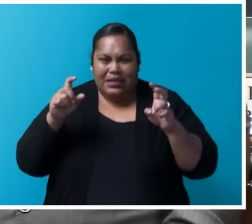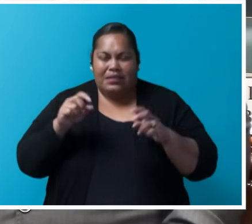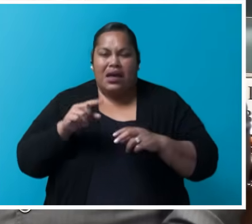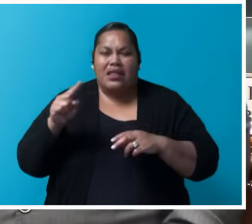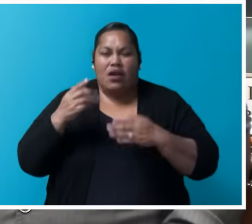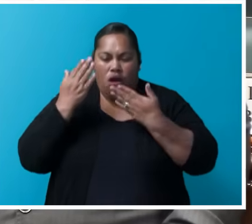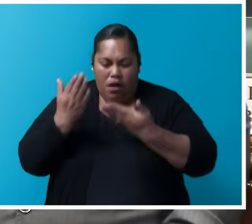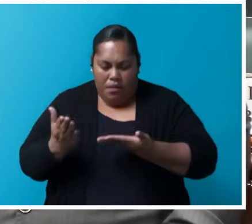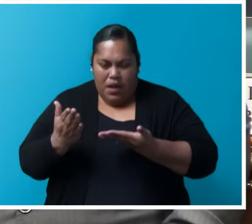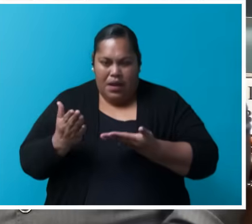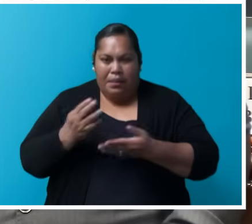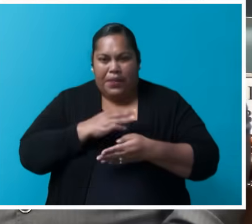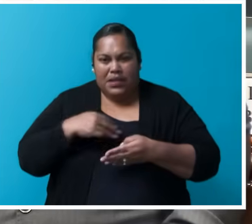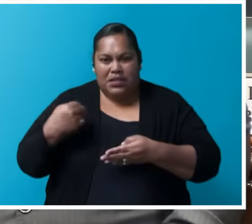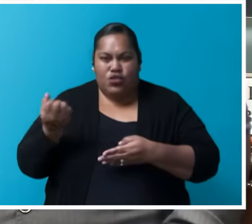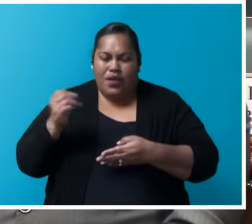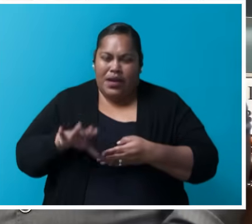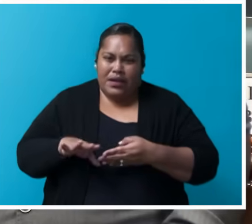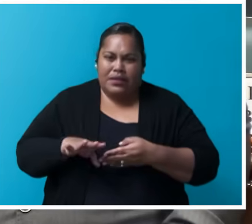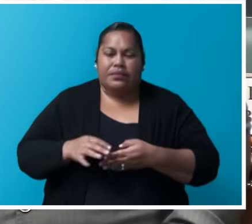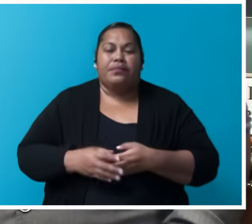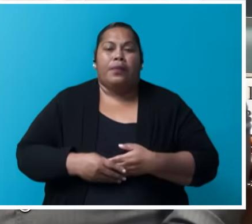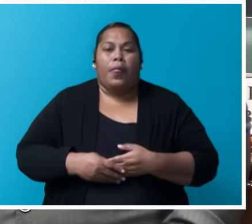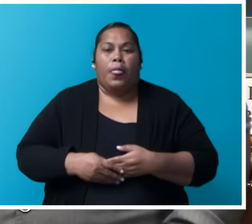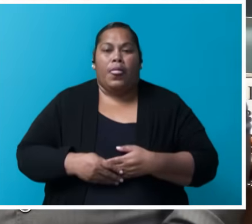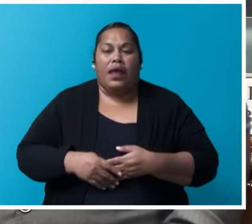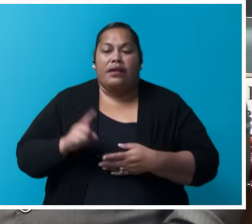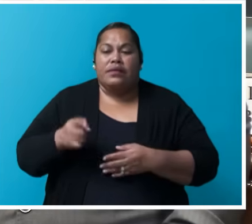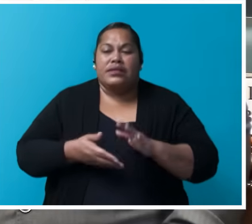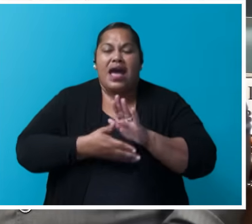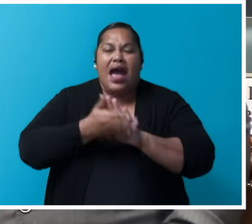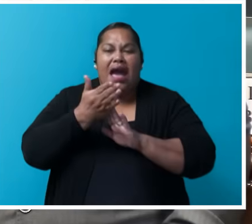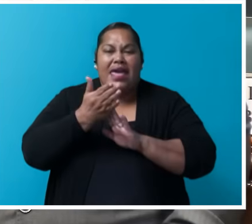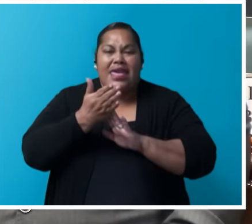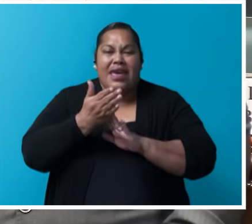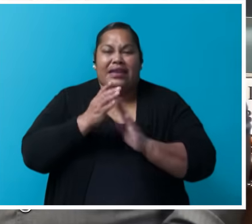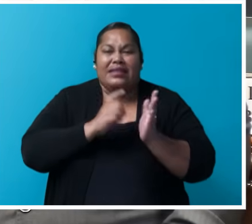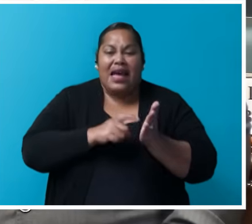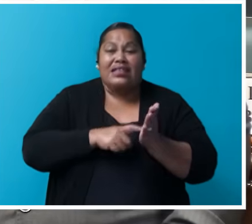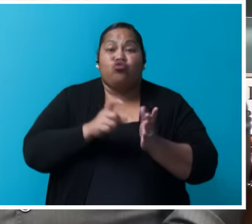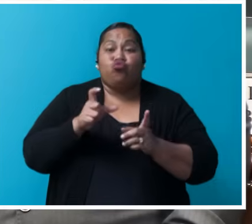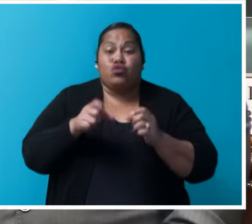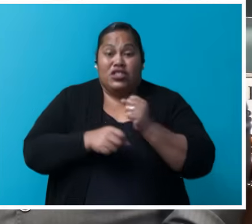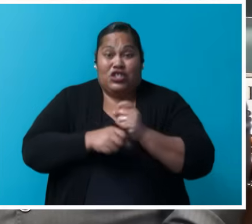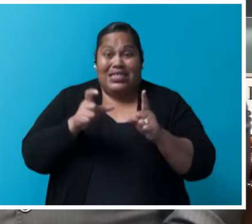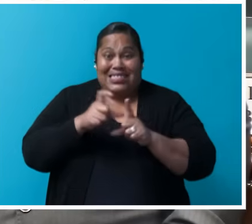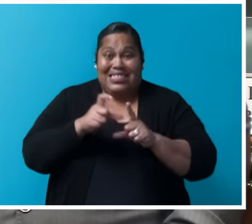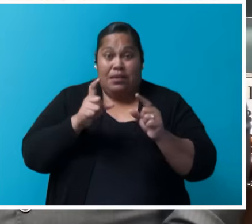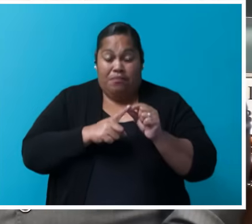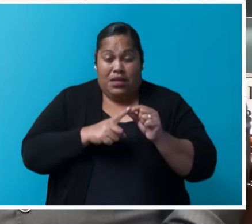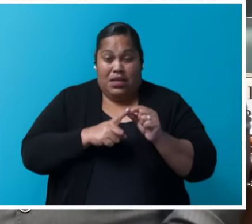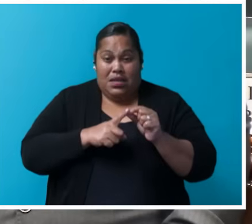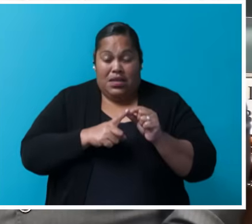honorable ministers already. So despite the higher deficit, the debt to GDP ratio is